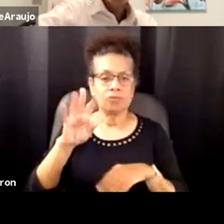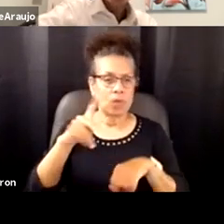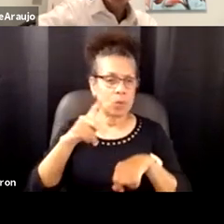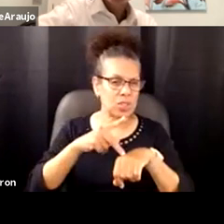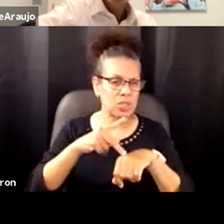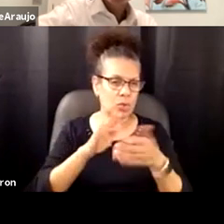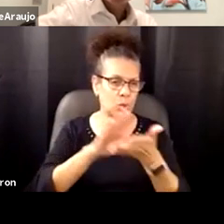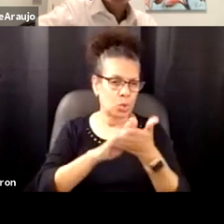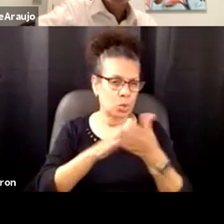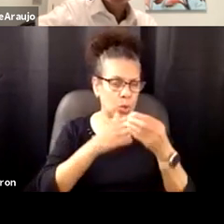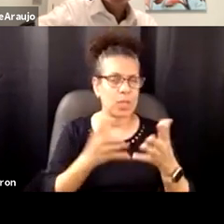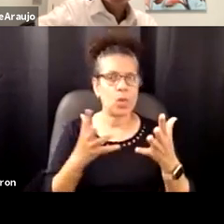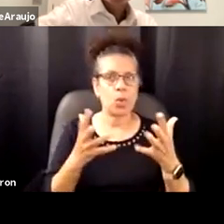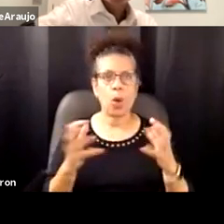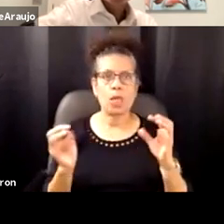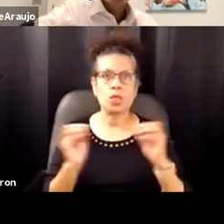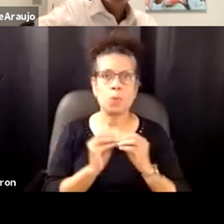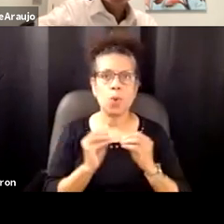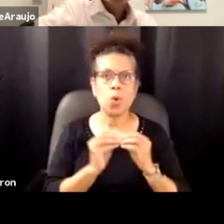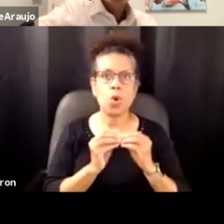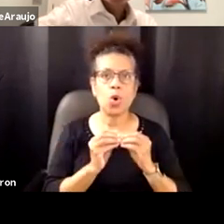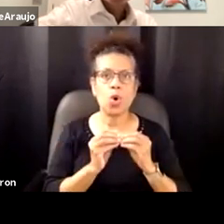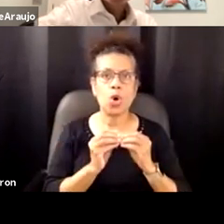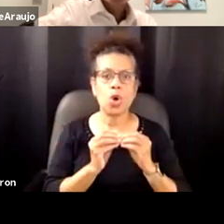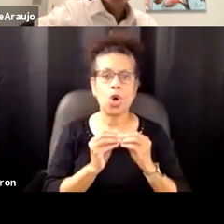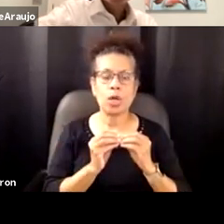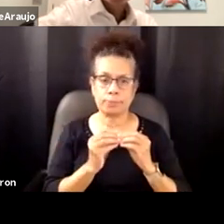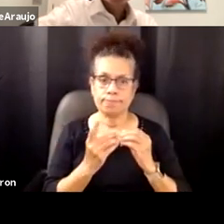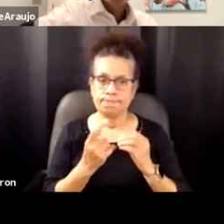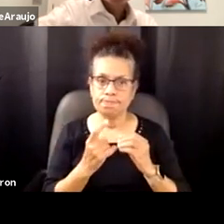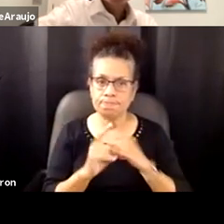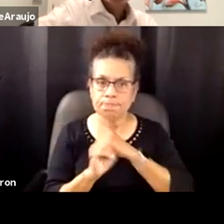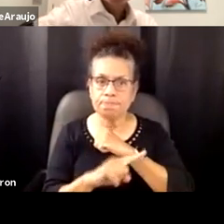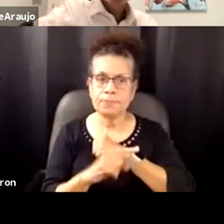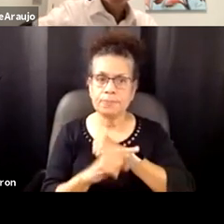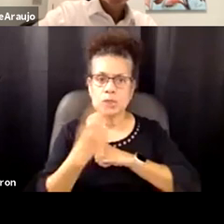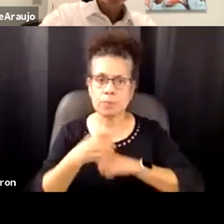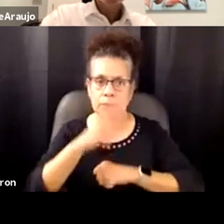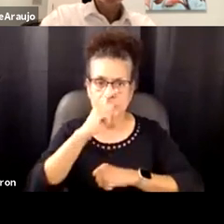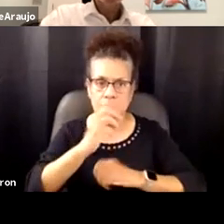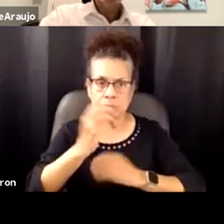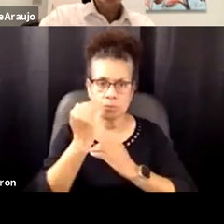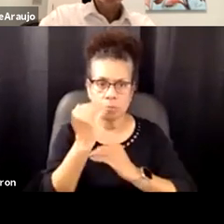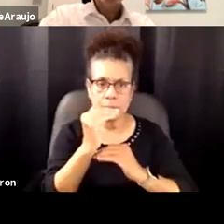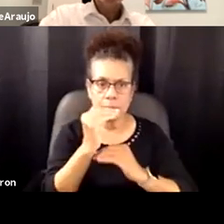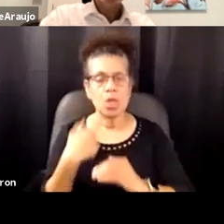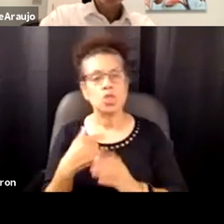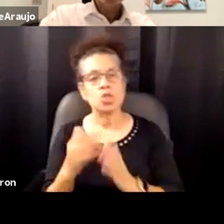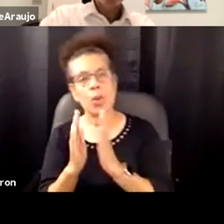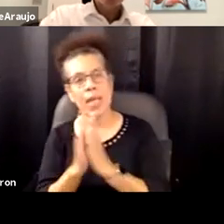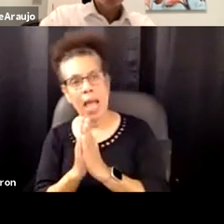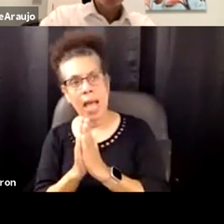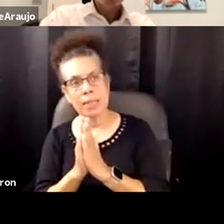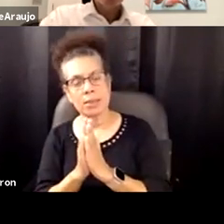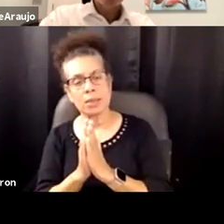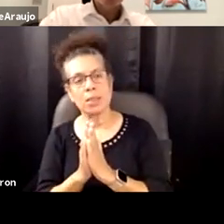do more more progressive discipline or you know something restrictive one of the questions that we're asking and we're looking